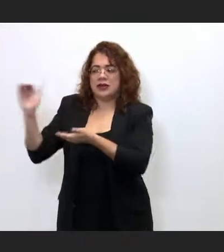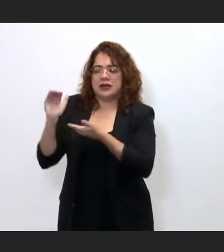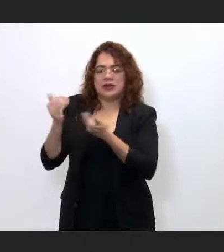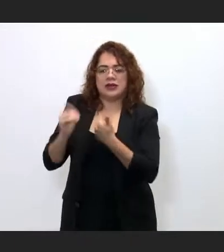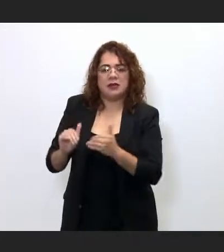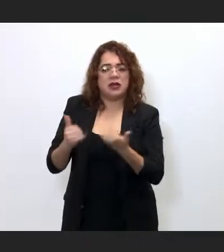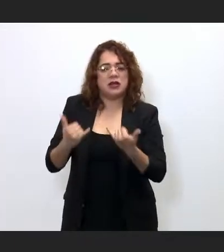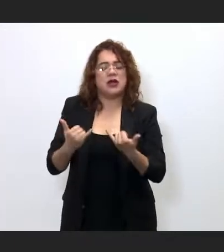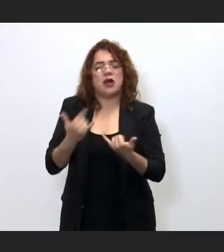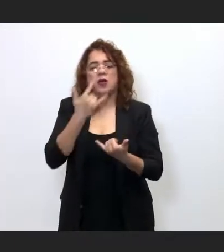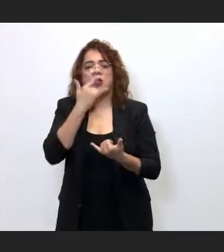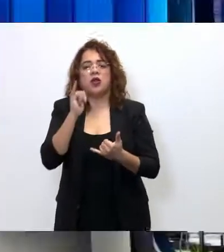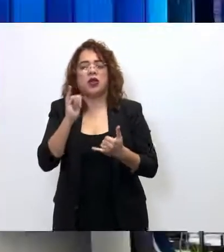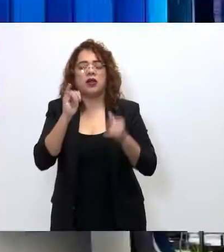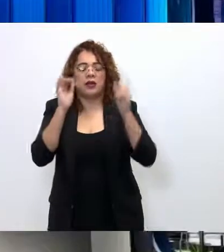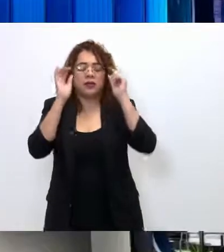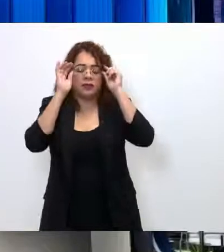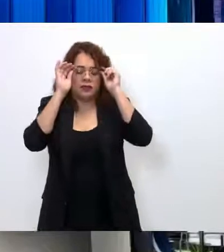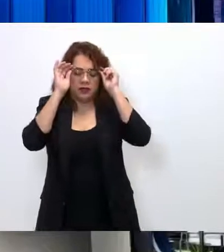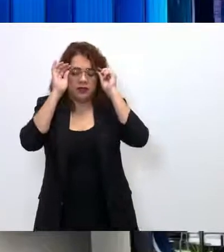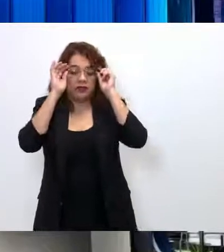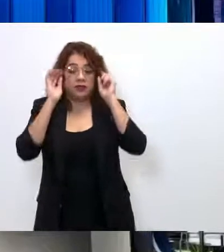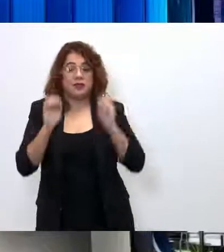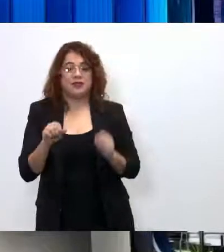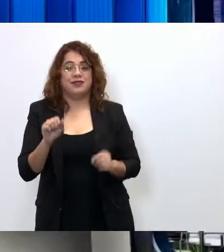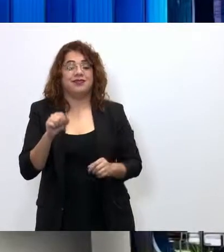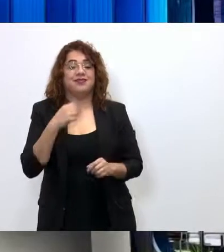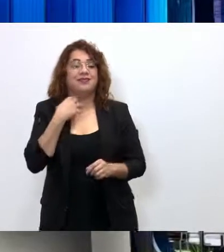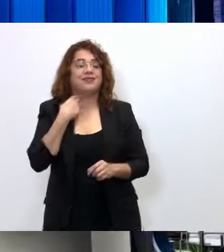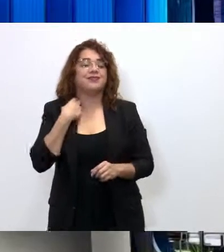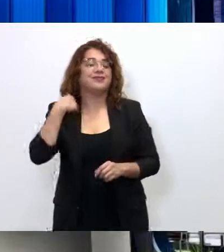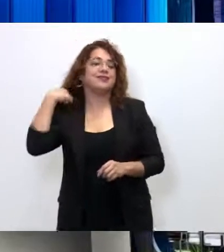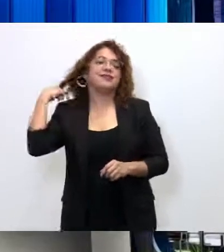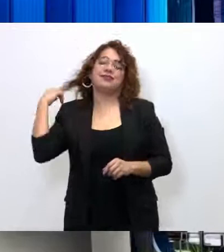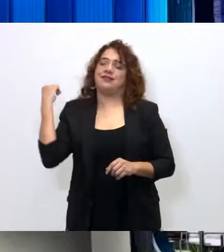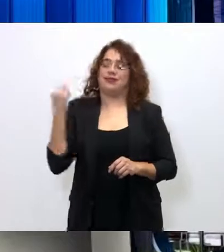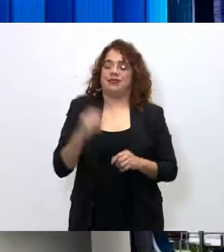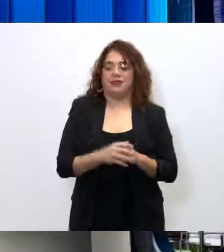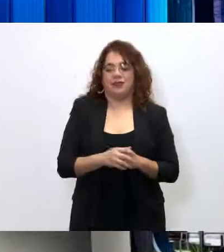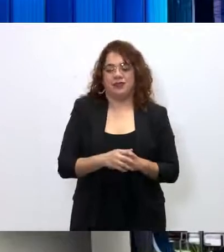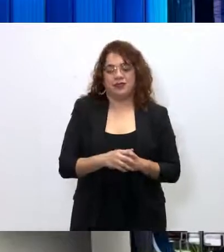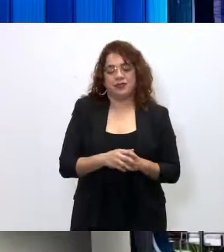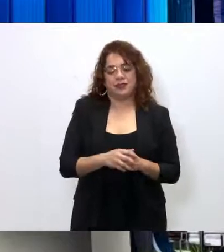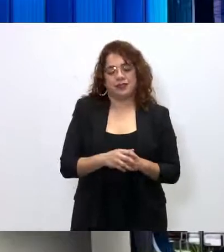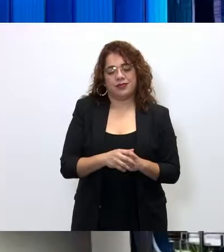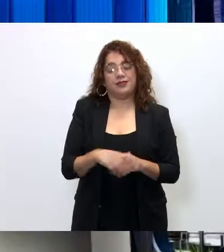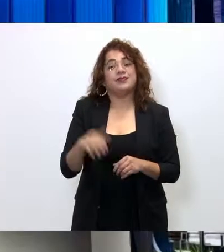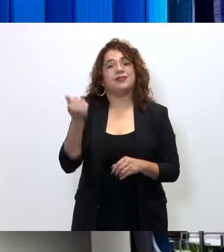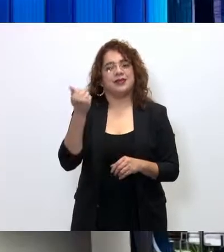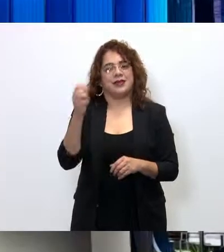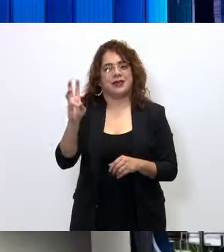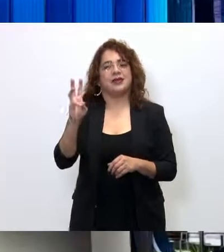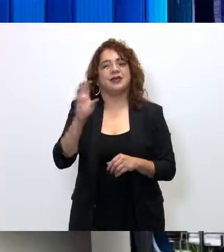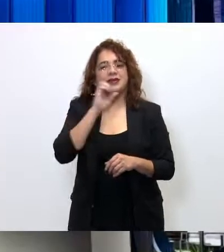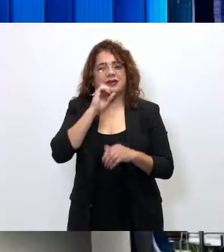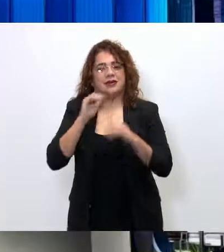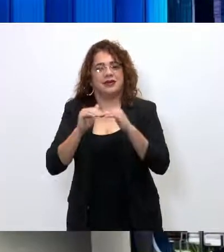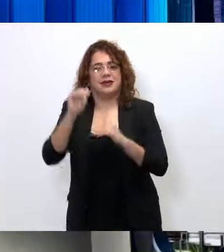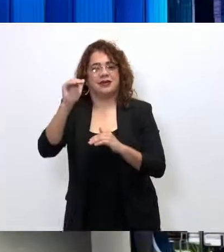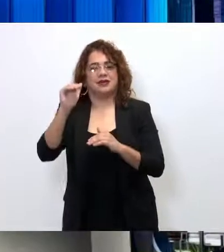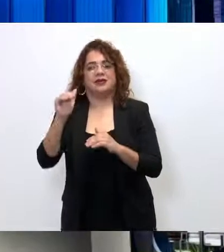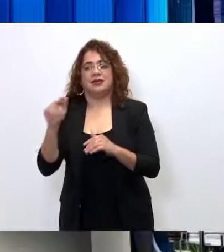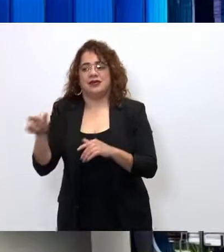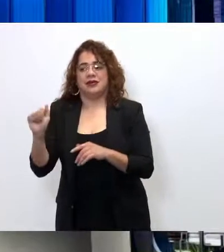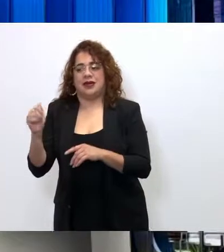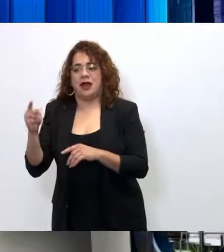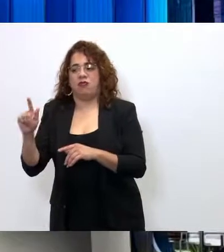now? Yeah, so the initial vaccine, the 16 and over until April 15th will be